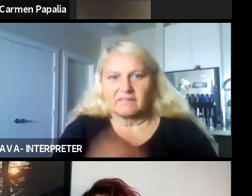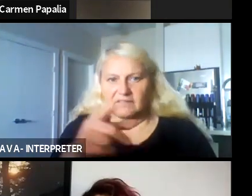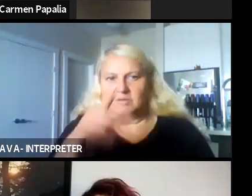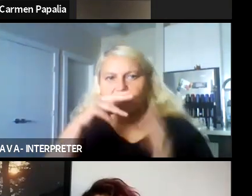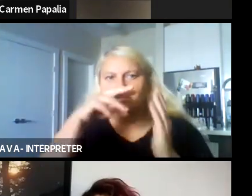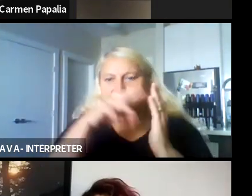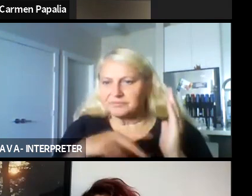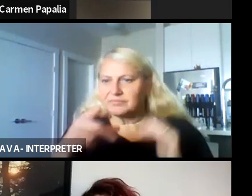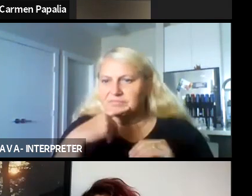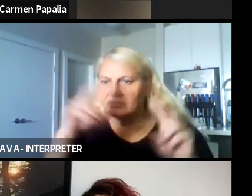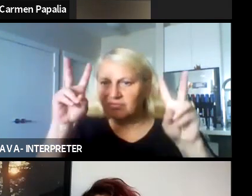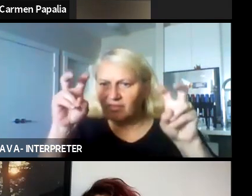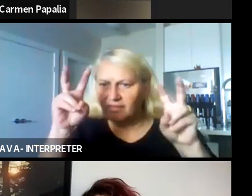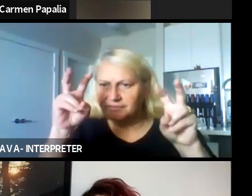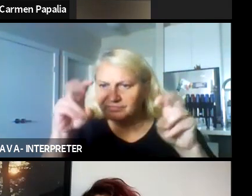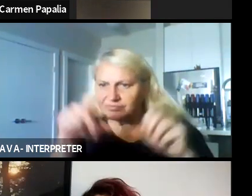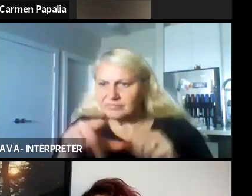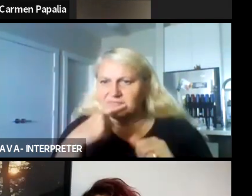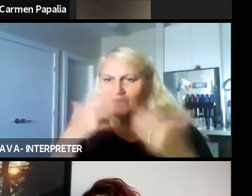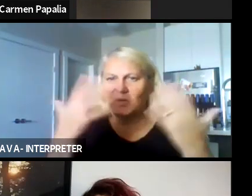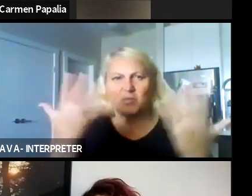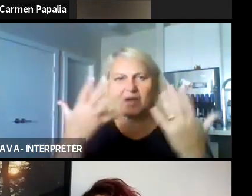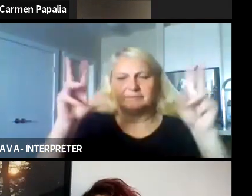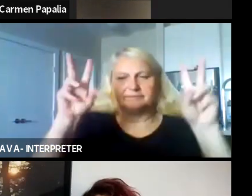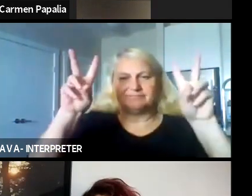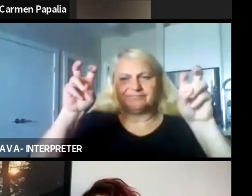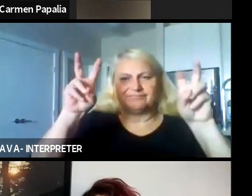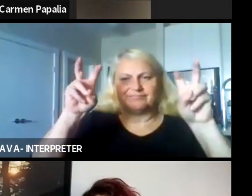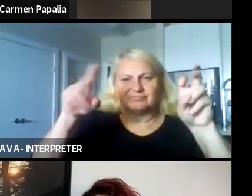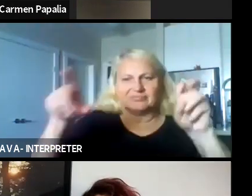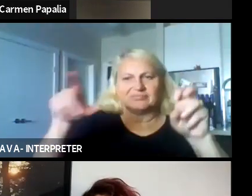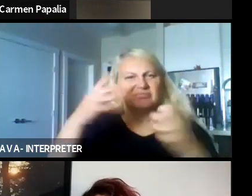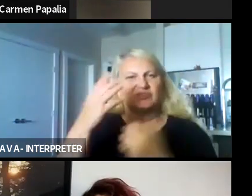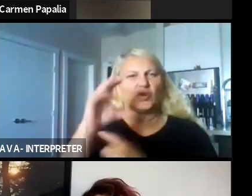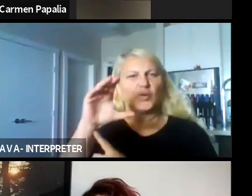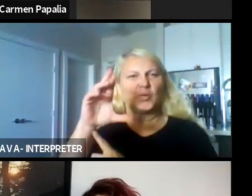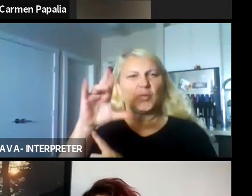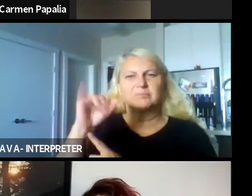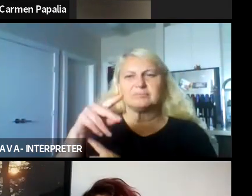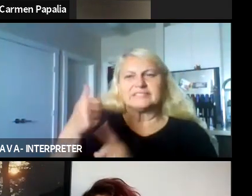cripping practice in the context of virtual organizing mean to you?